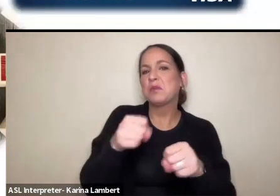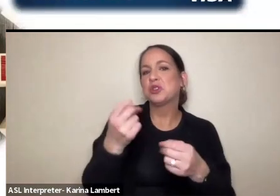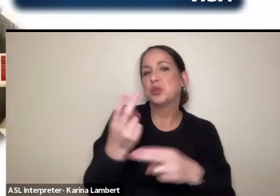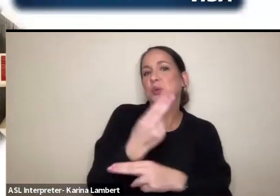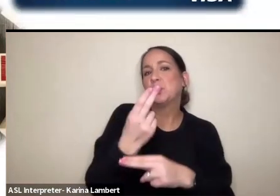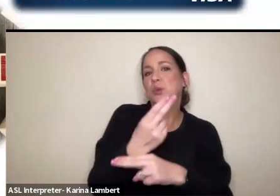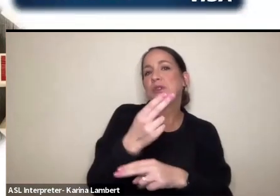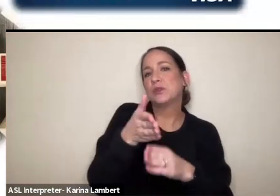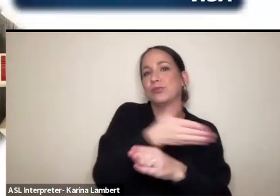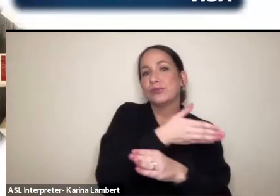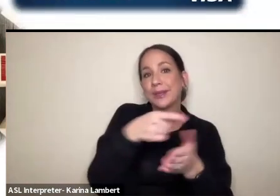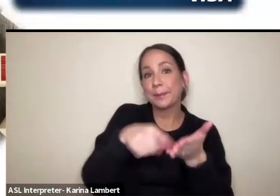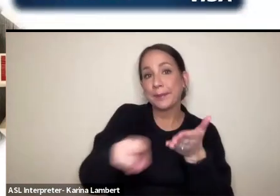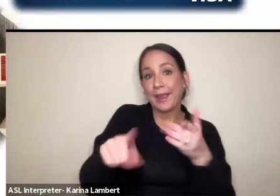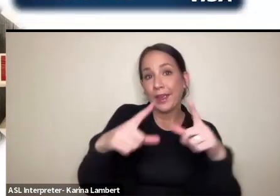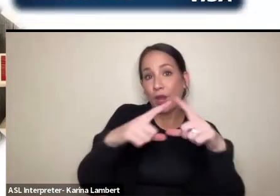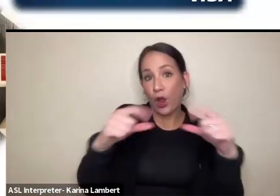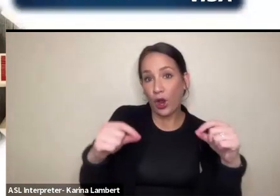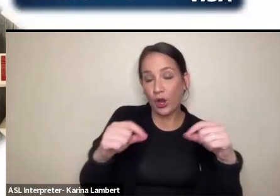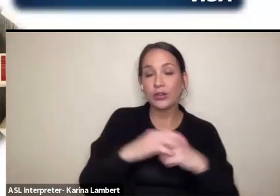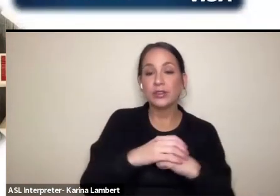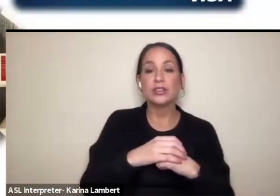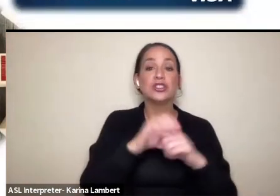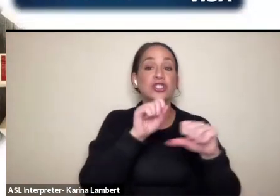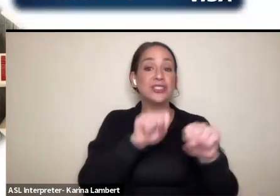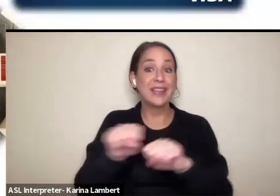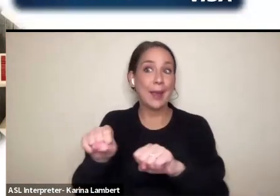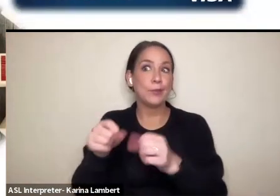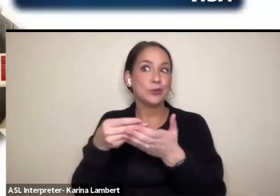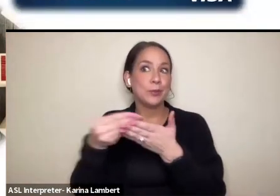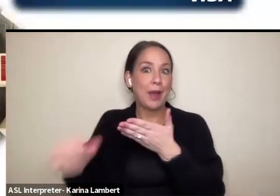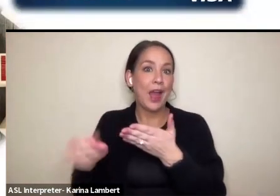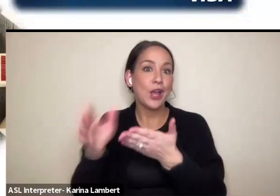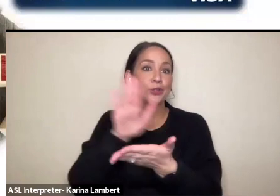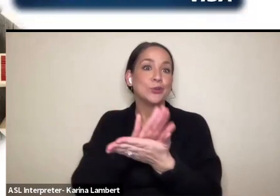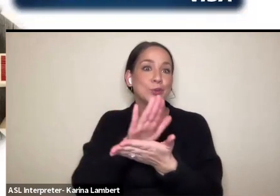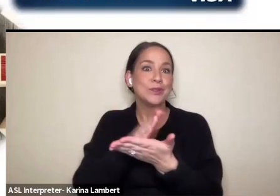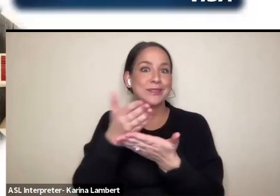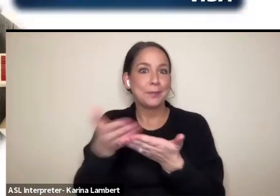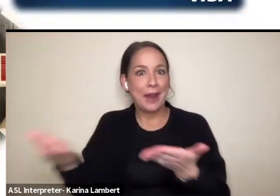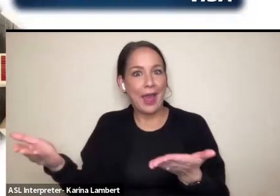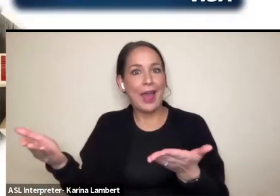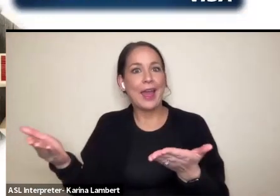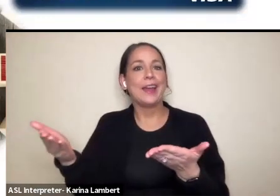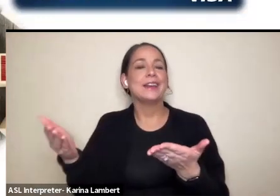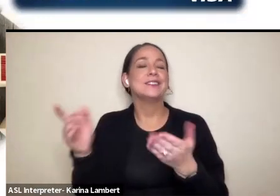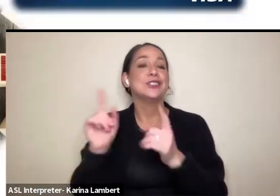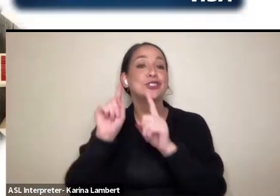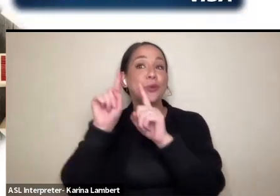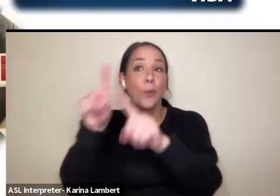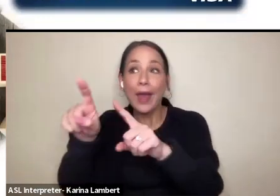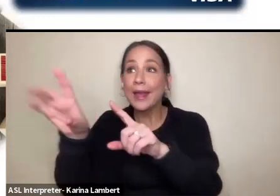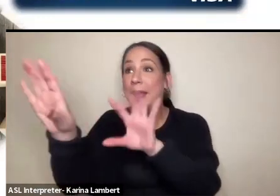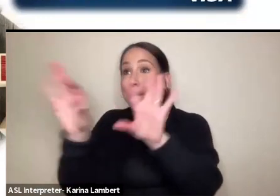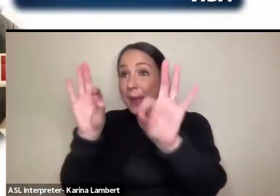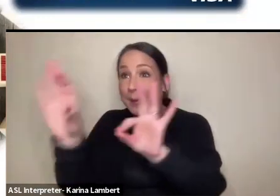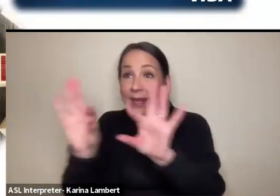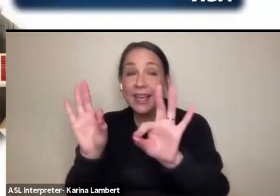able to purchase her school supplies when she started school this year, and she picked them out, went to the register herself and paid for